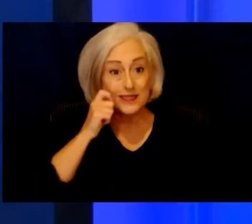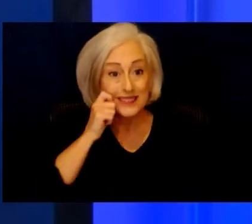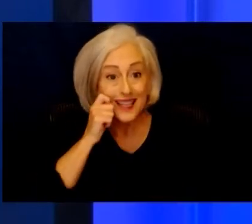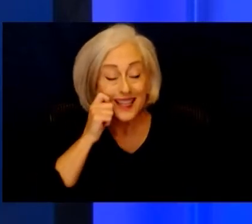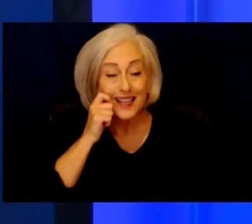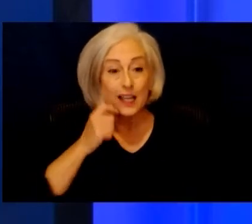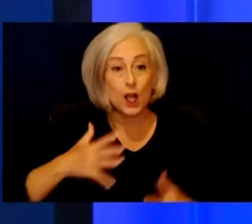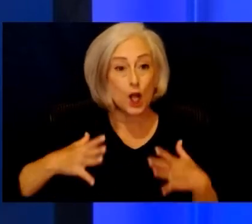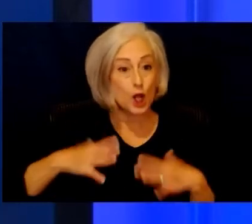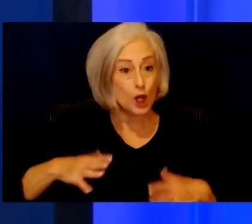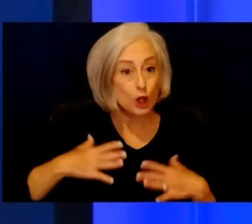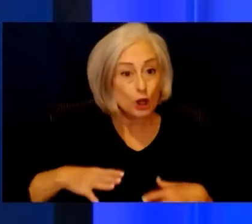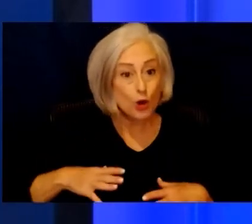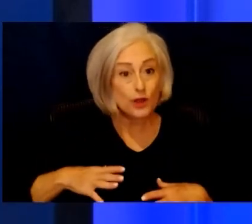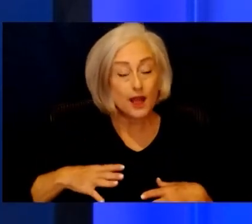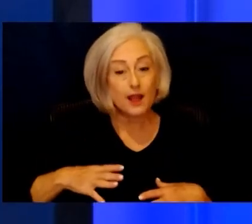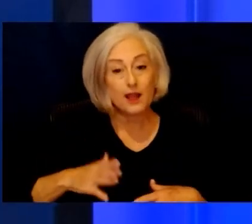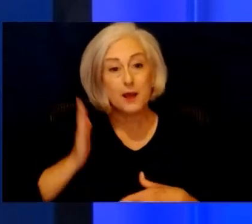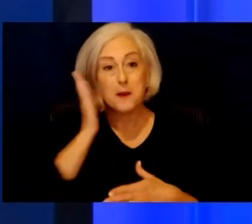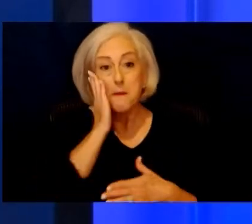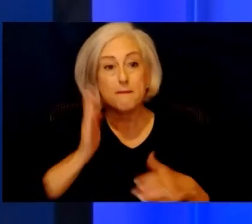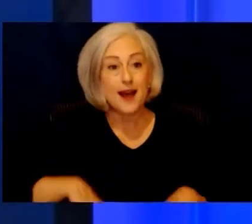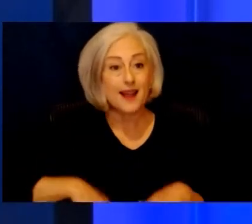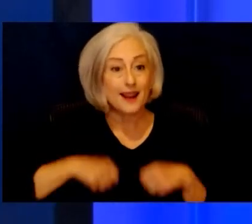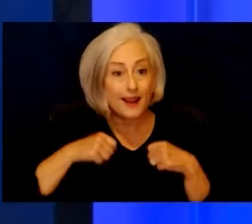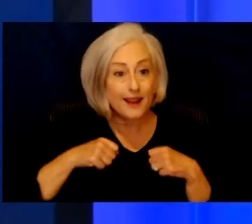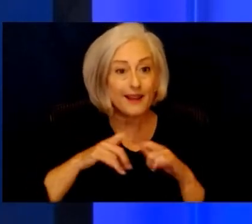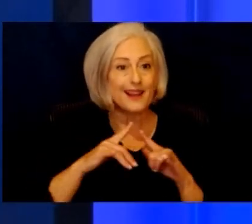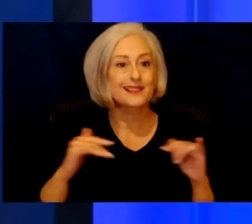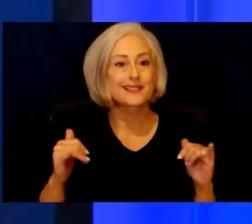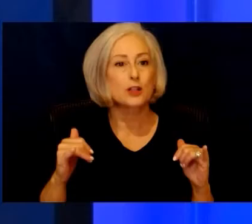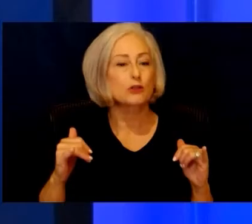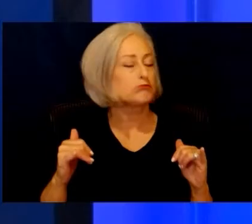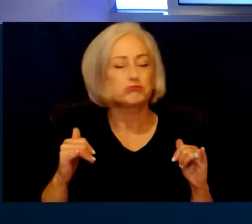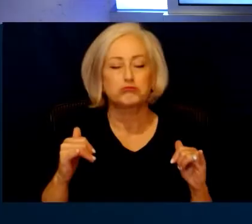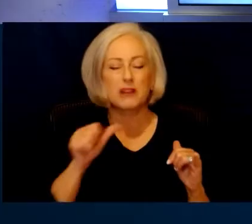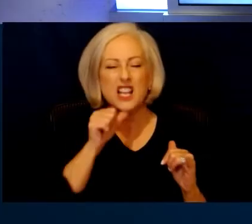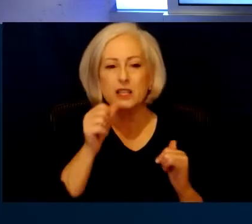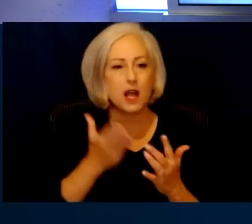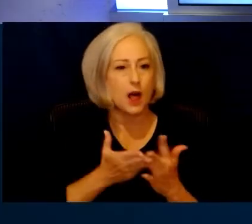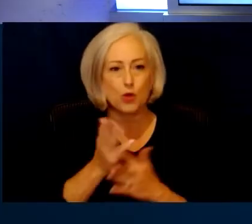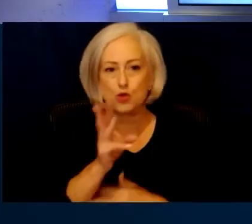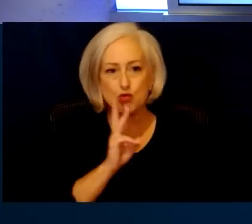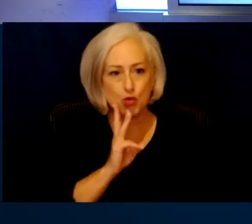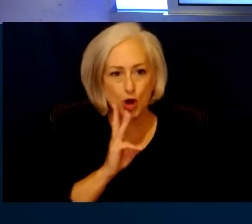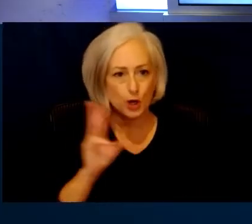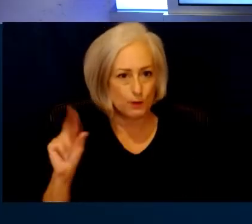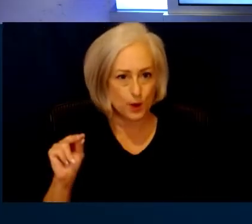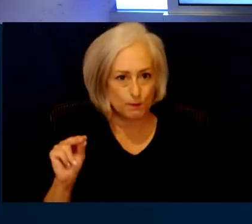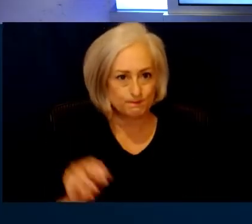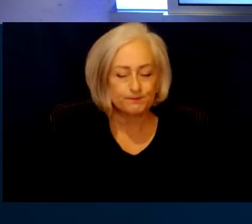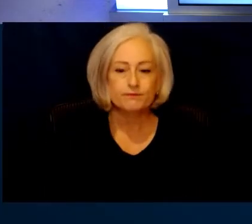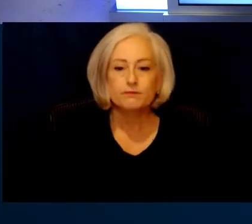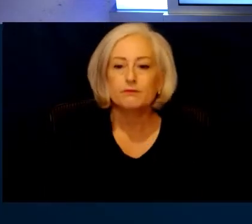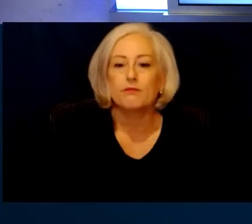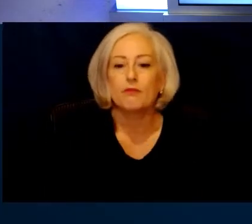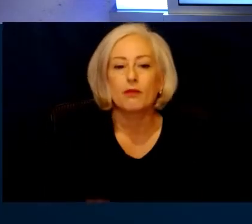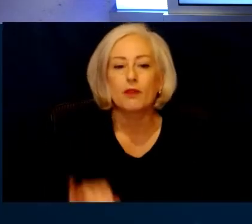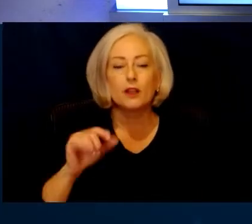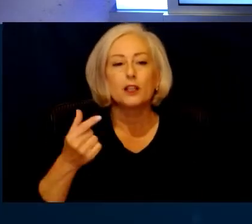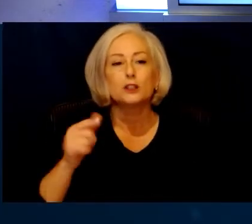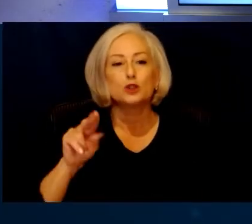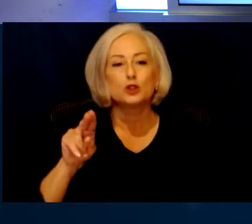of that nature, not really through water. And just last question on this topic. Jean wants to know, has the CDC